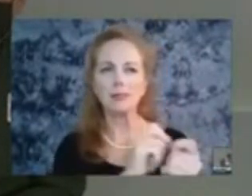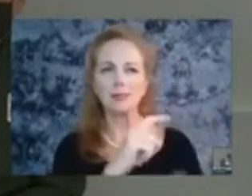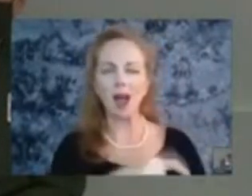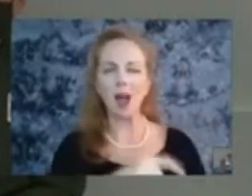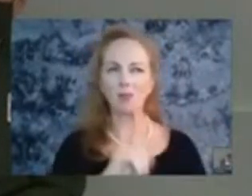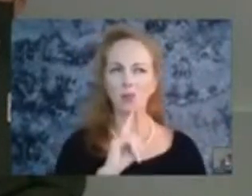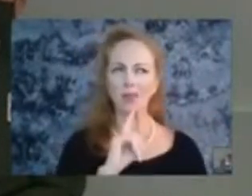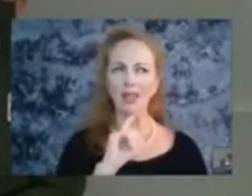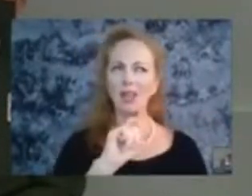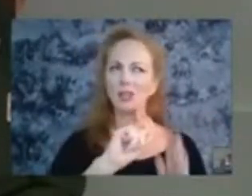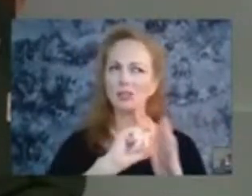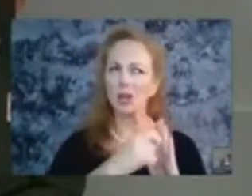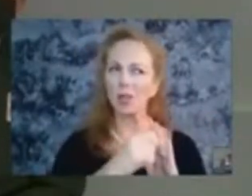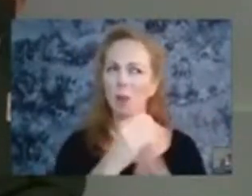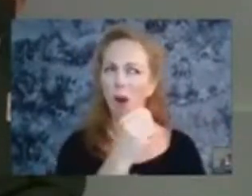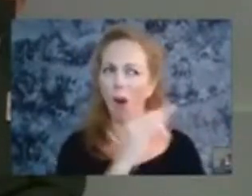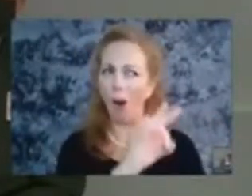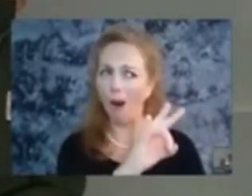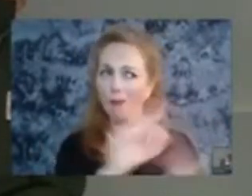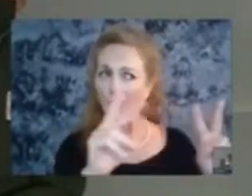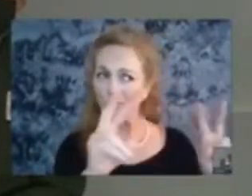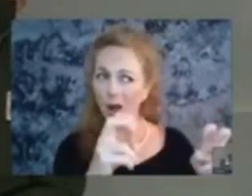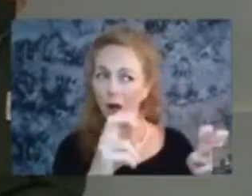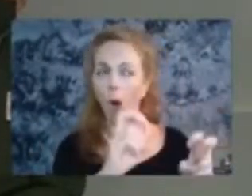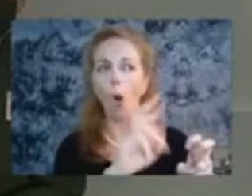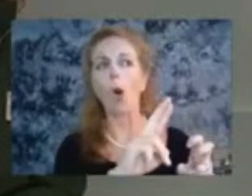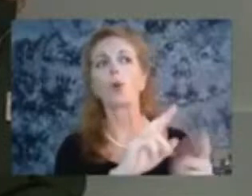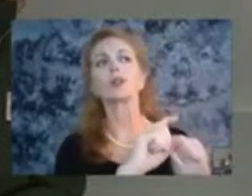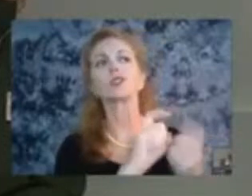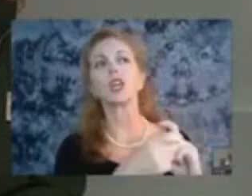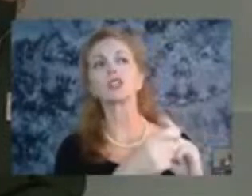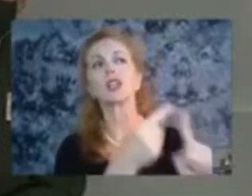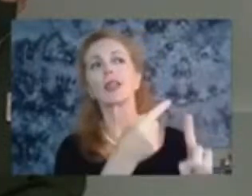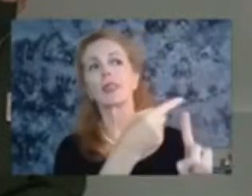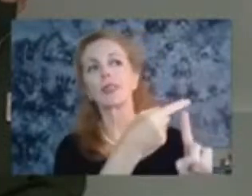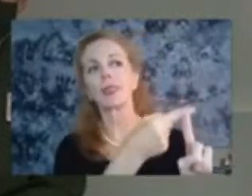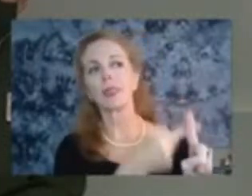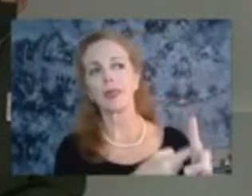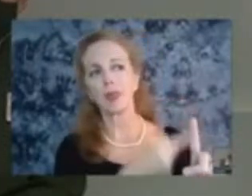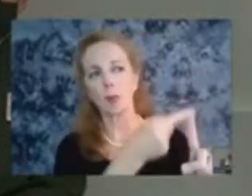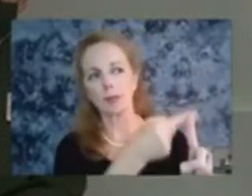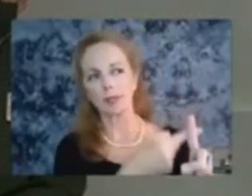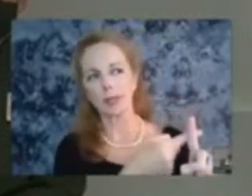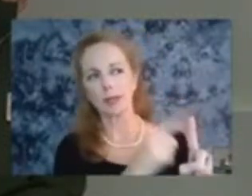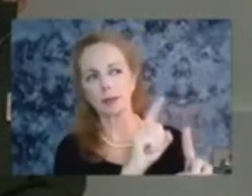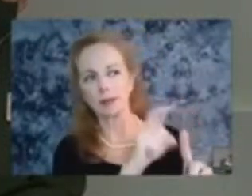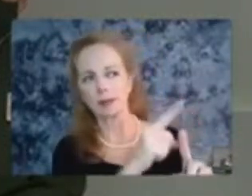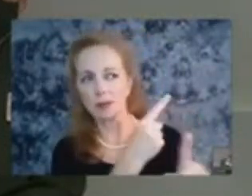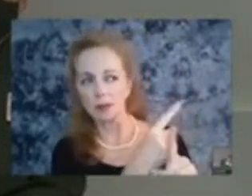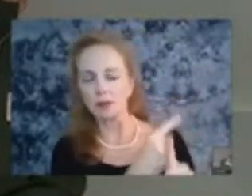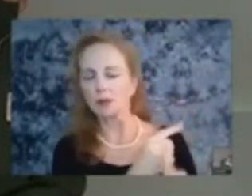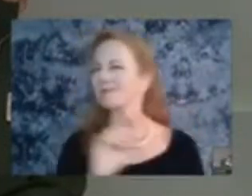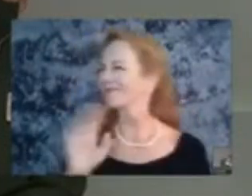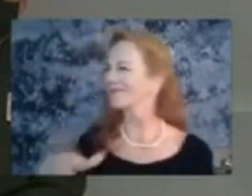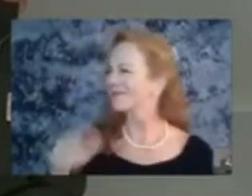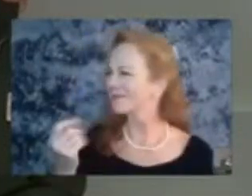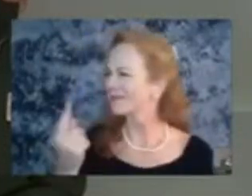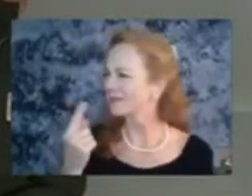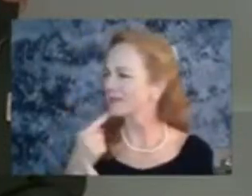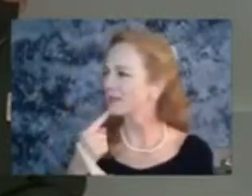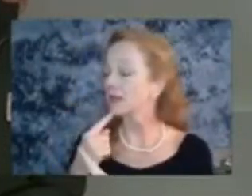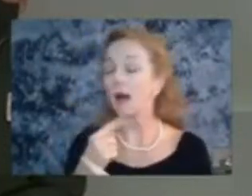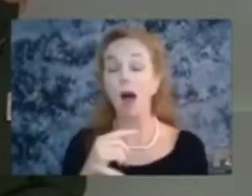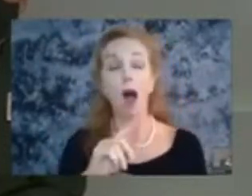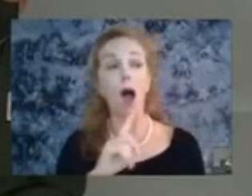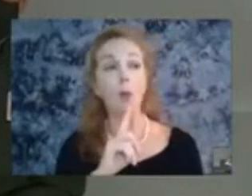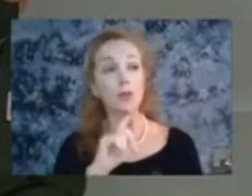off, or we're resetting the thermostat, correct? I'm sorry, I didn't hear that question. So are we turning the air conditioner